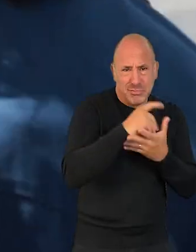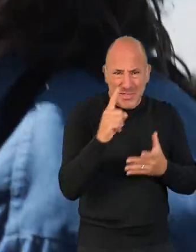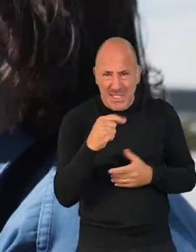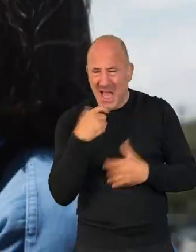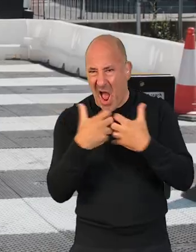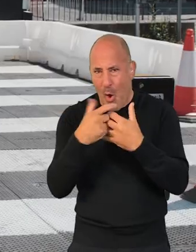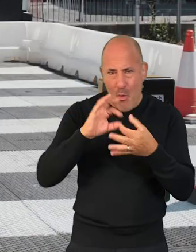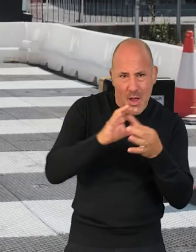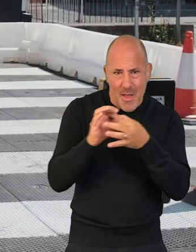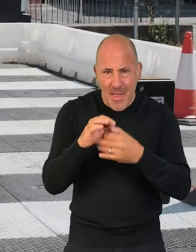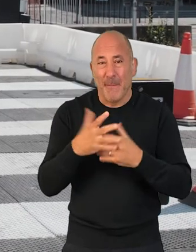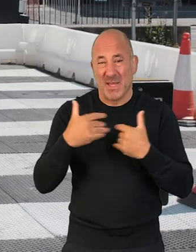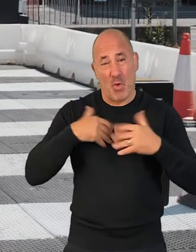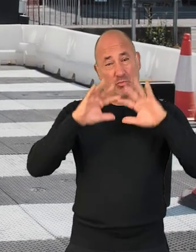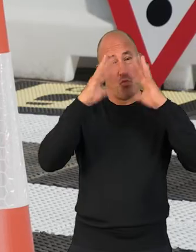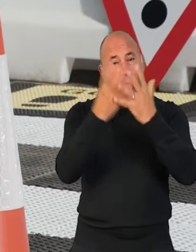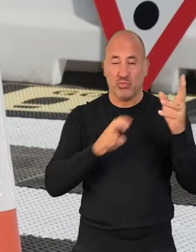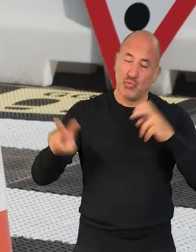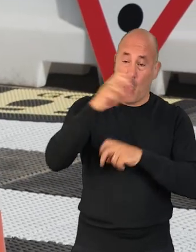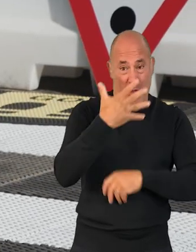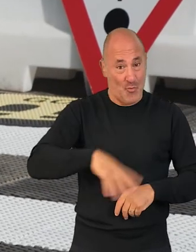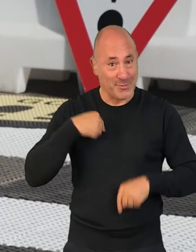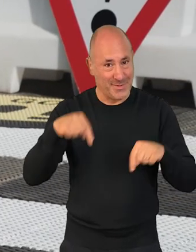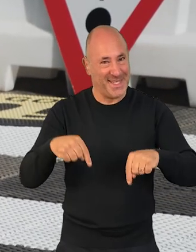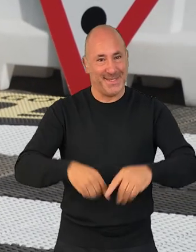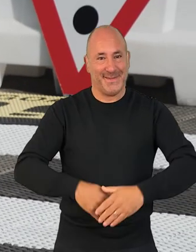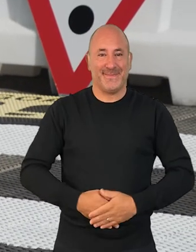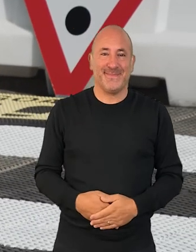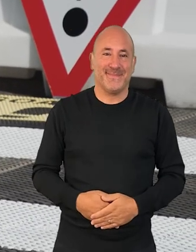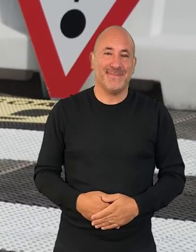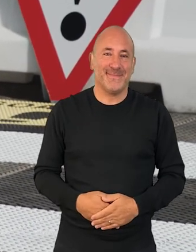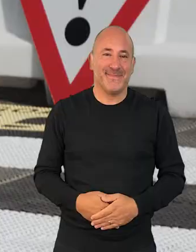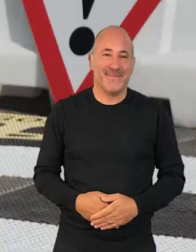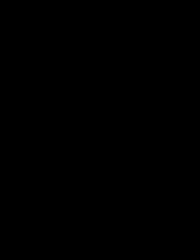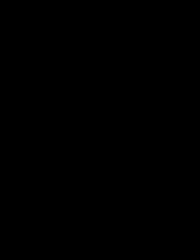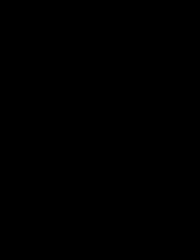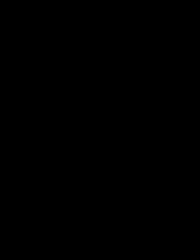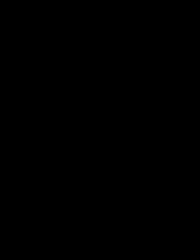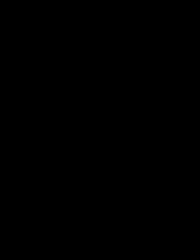it'll be generated, what kind of play that will result in. So we want to do a world tour from our game.